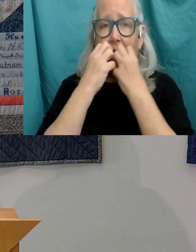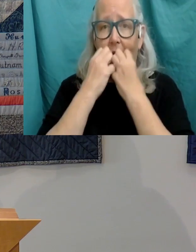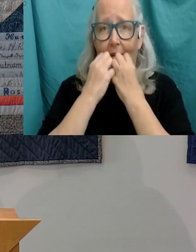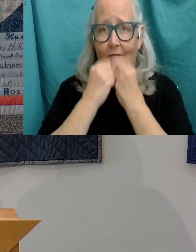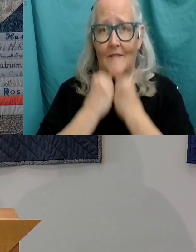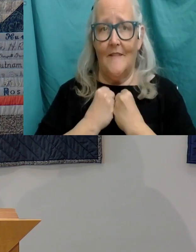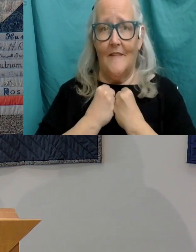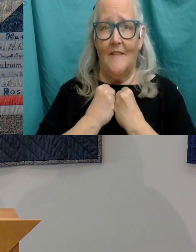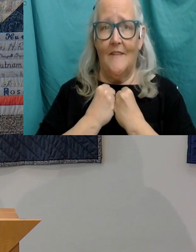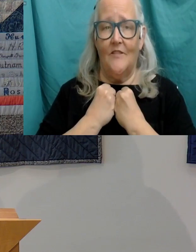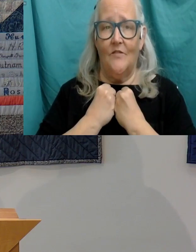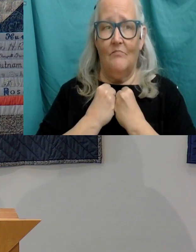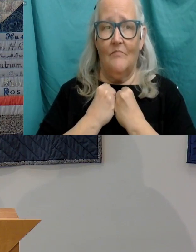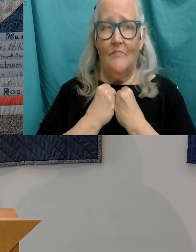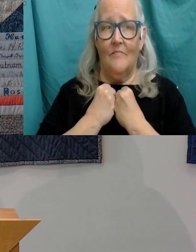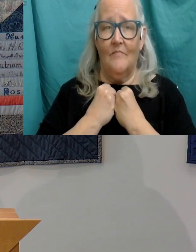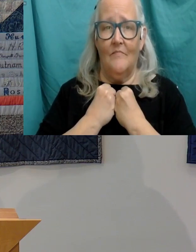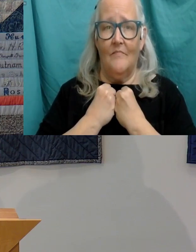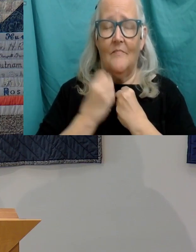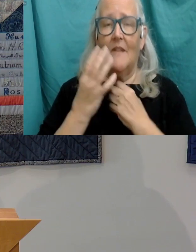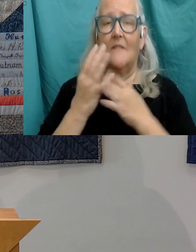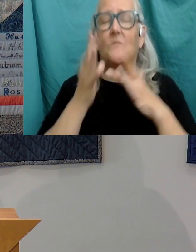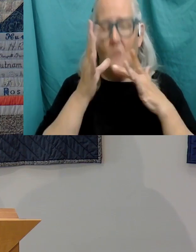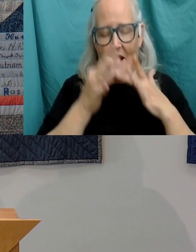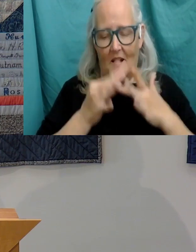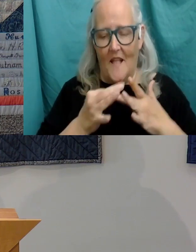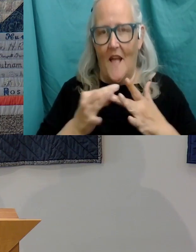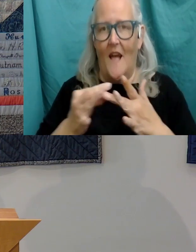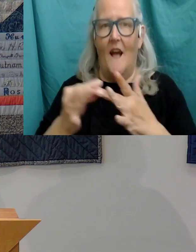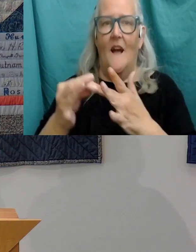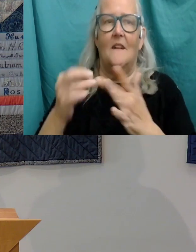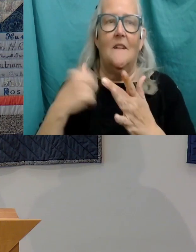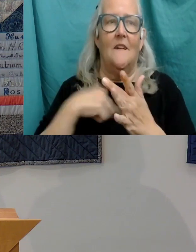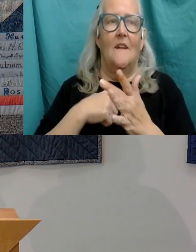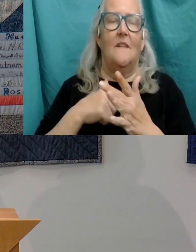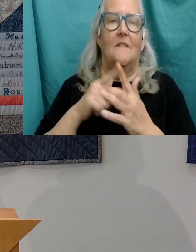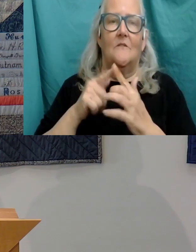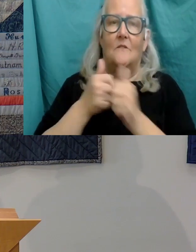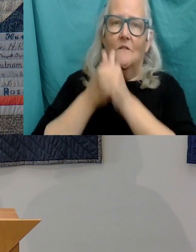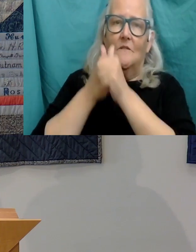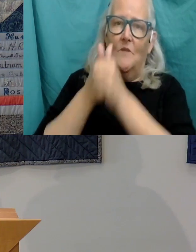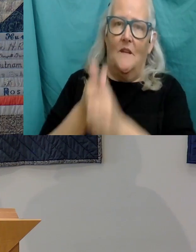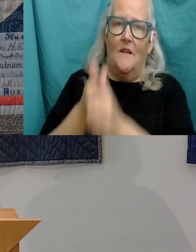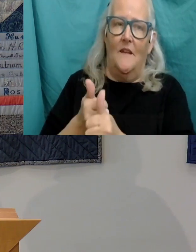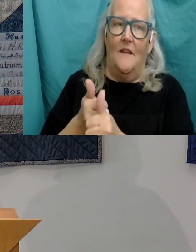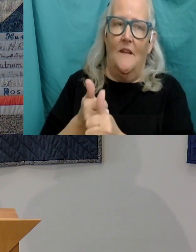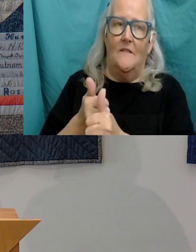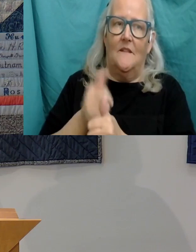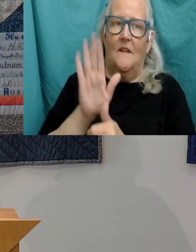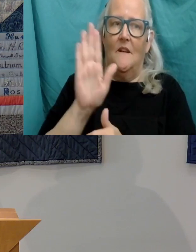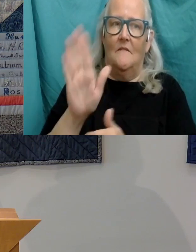caring, and guide us in the ways of truth.